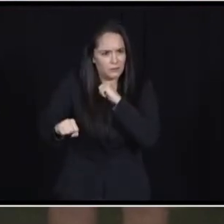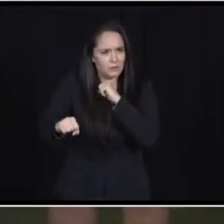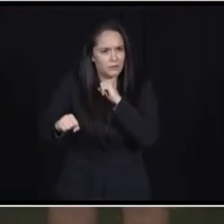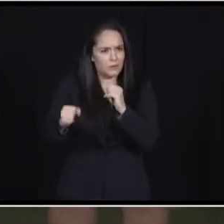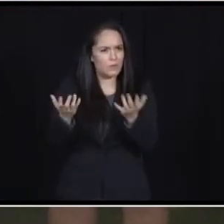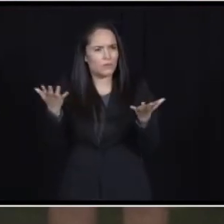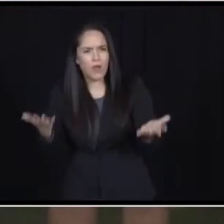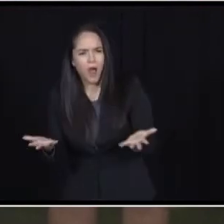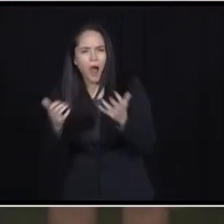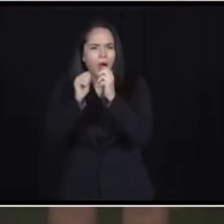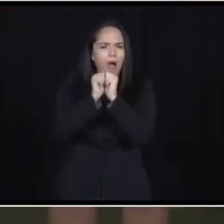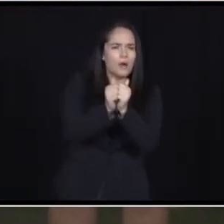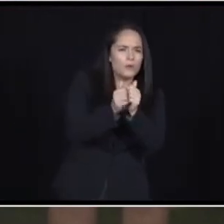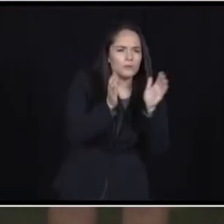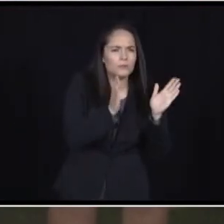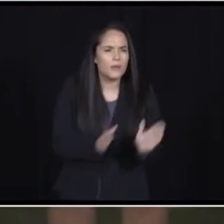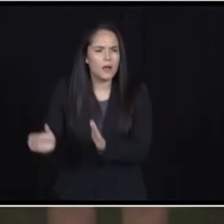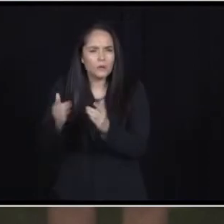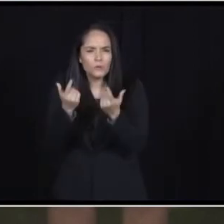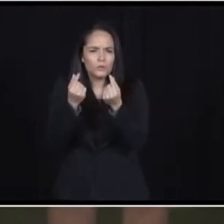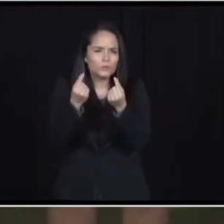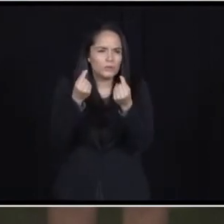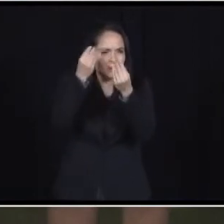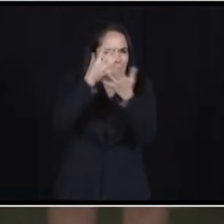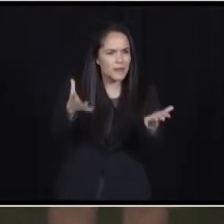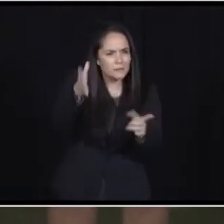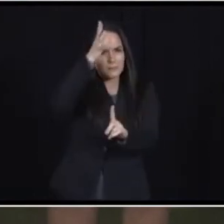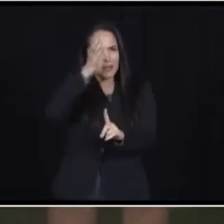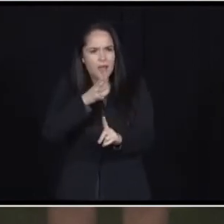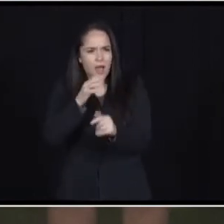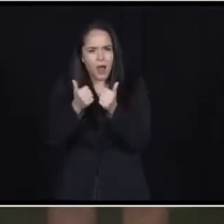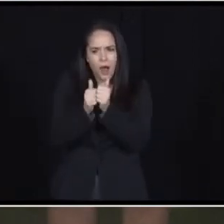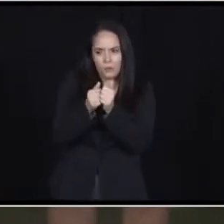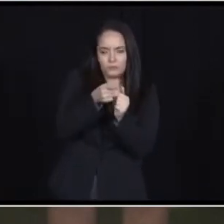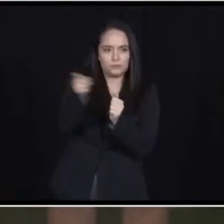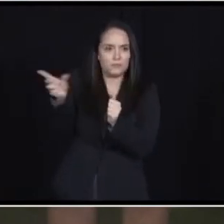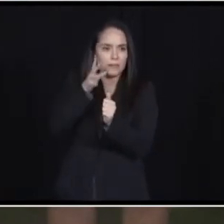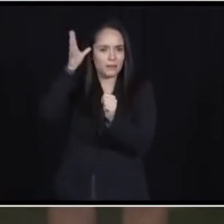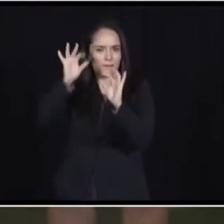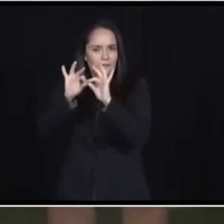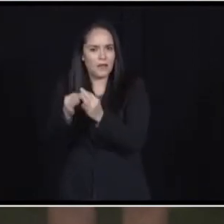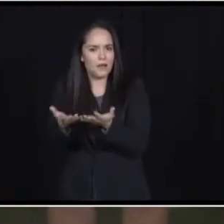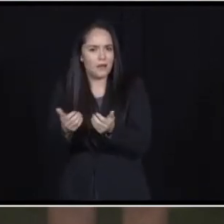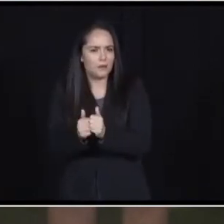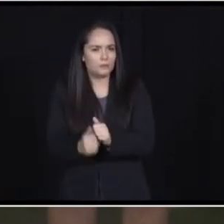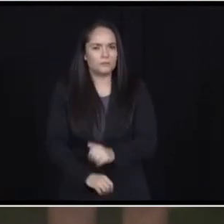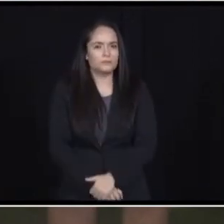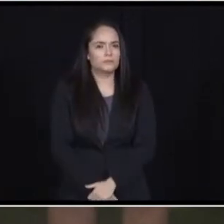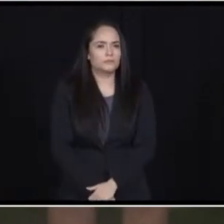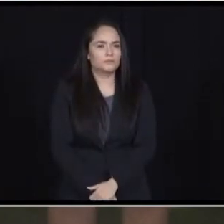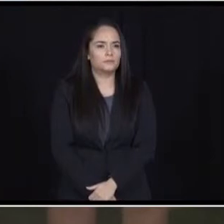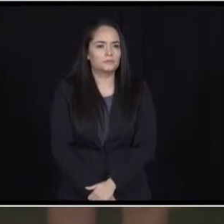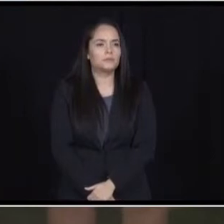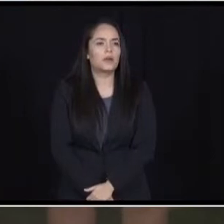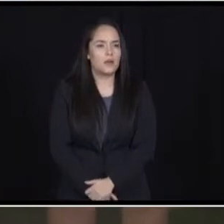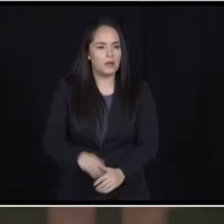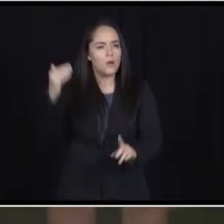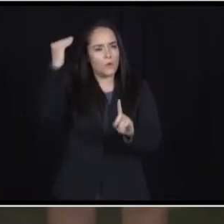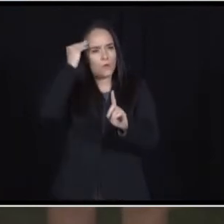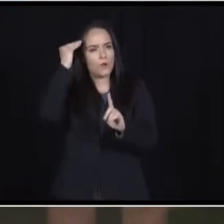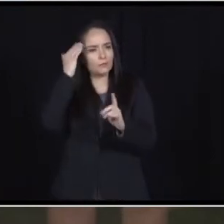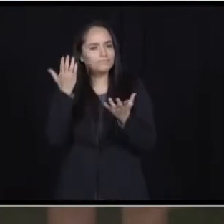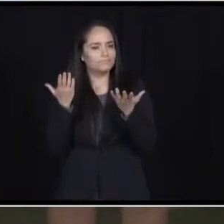to parents on what they should be doing to prepare? Well, I know the minister is sitting down with the Chief Medical Officer of Health. I know